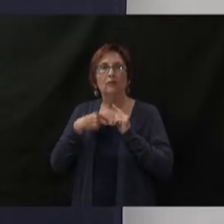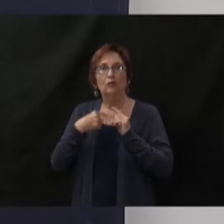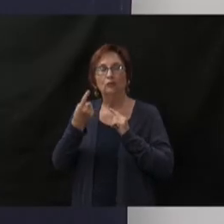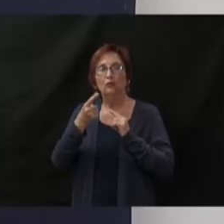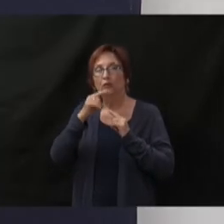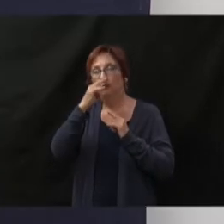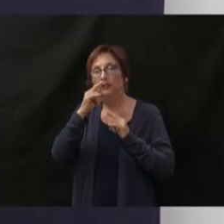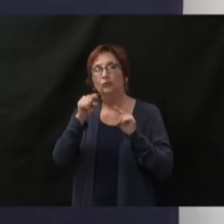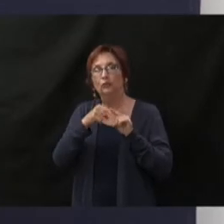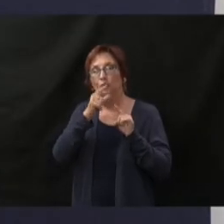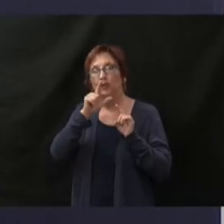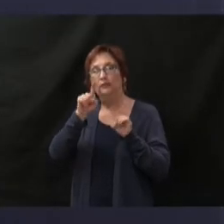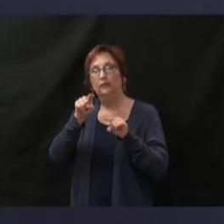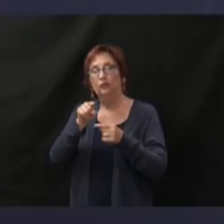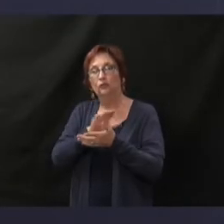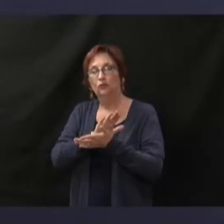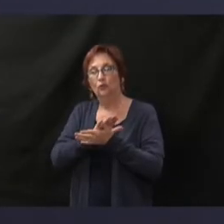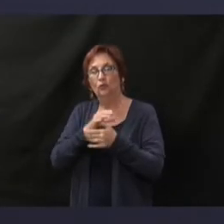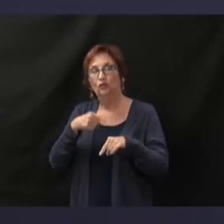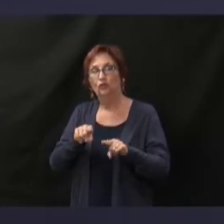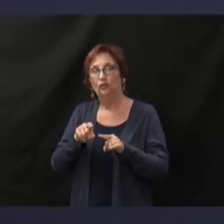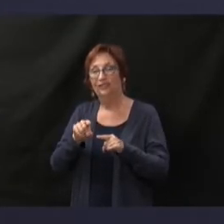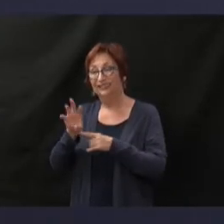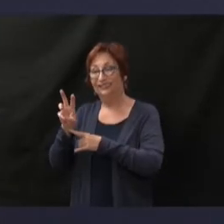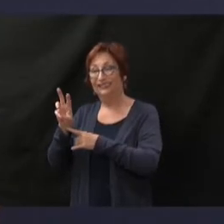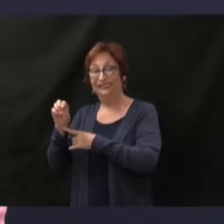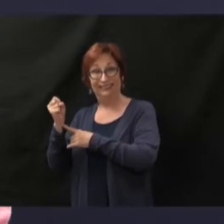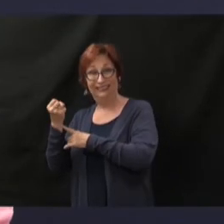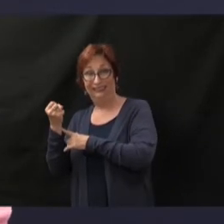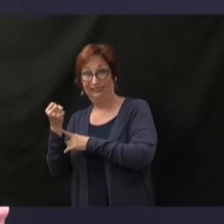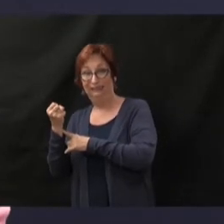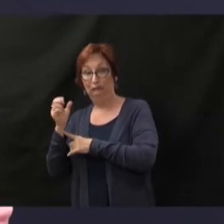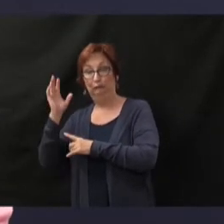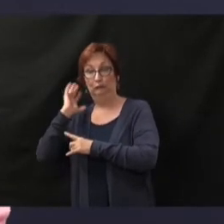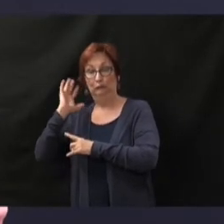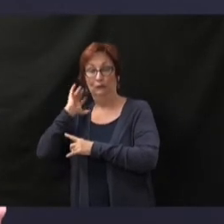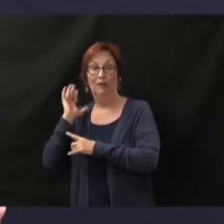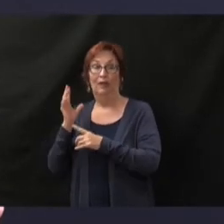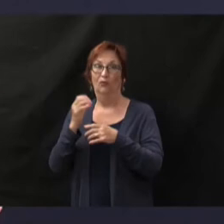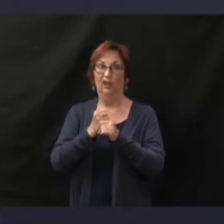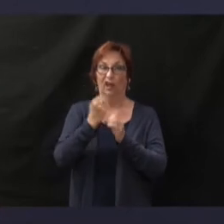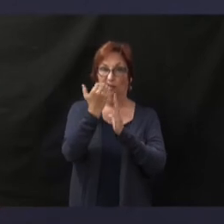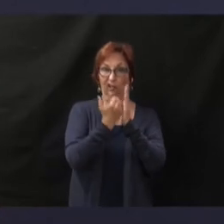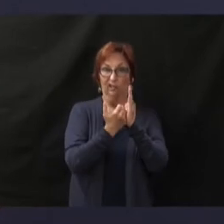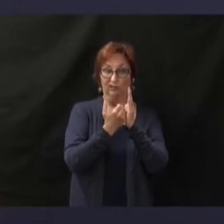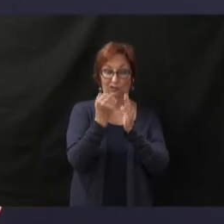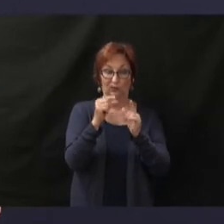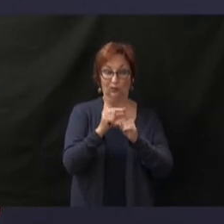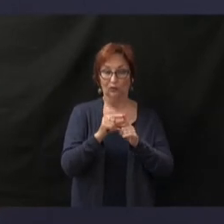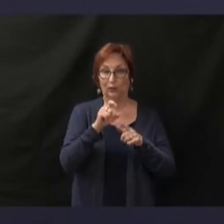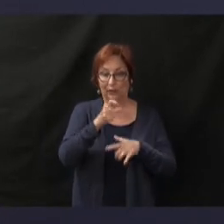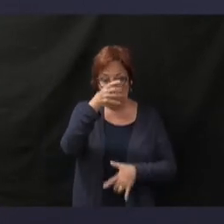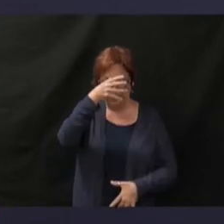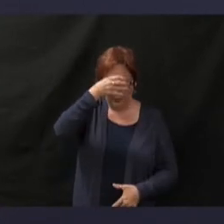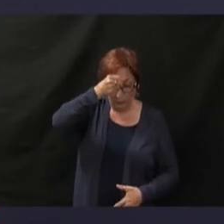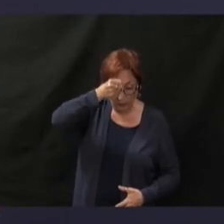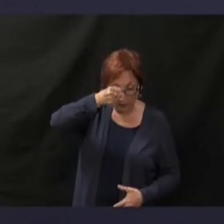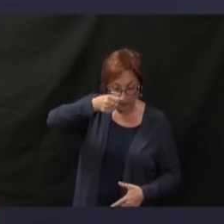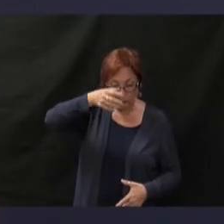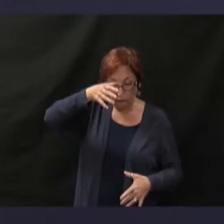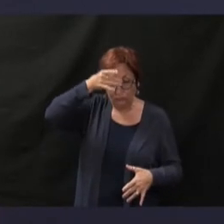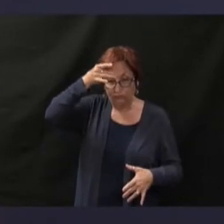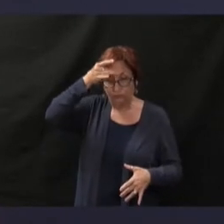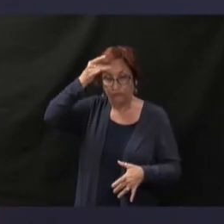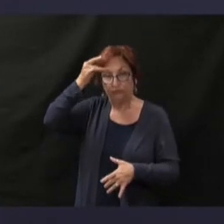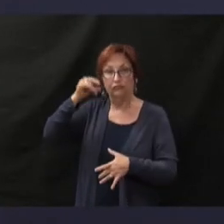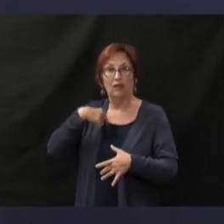that went to school during the 60s, and we got lists of words to memorize, and I was really good at that, so I